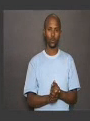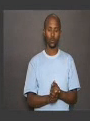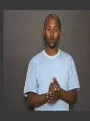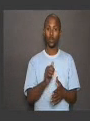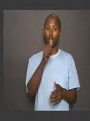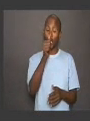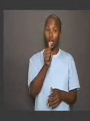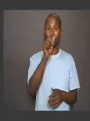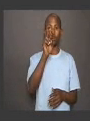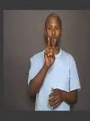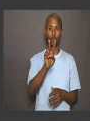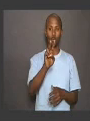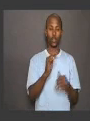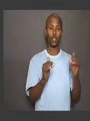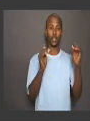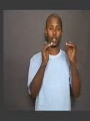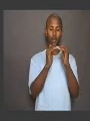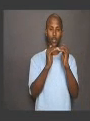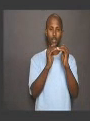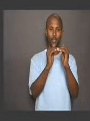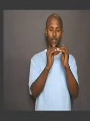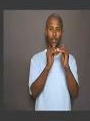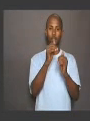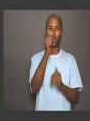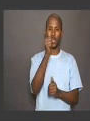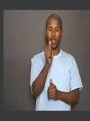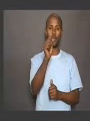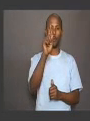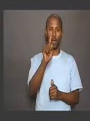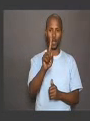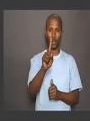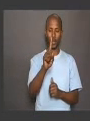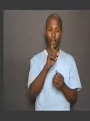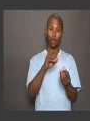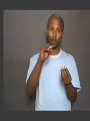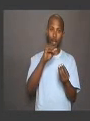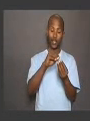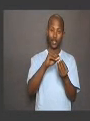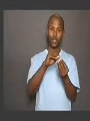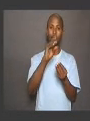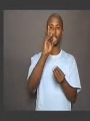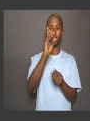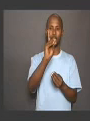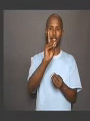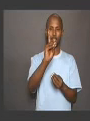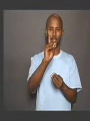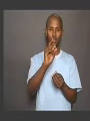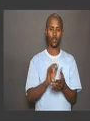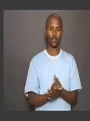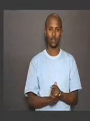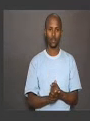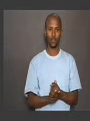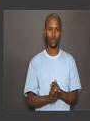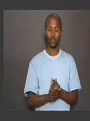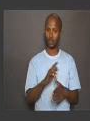A2 equals A1 plus D. This